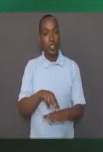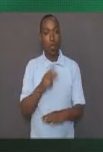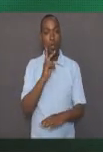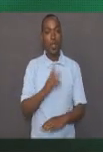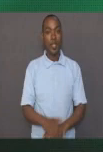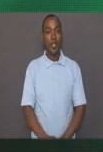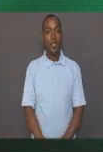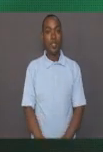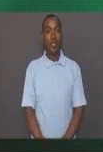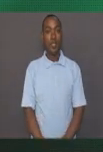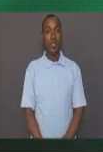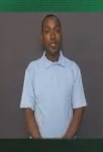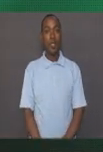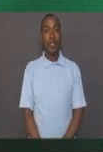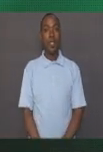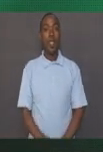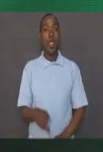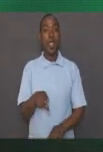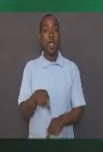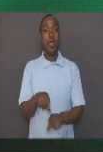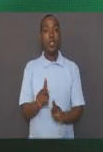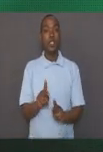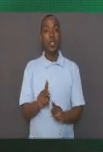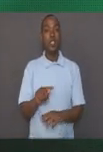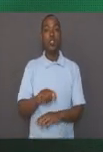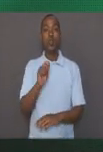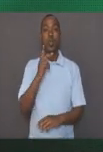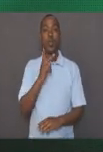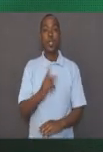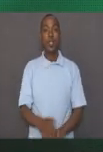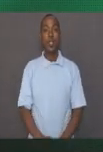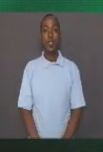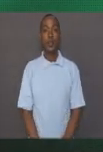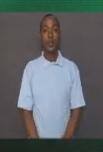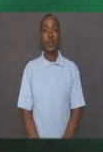the Institute of Agricultural Research,